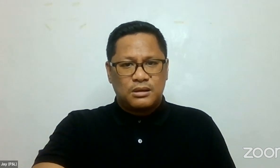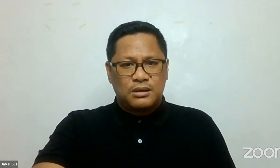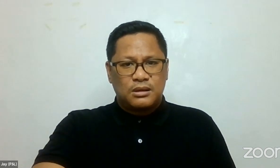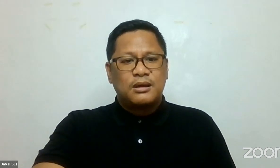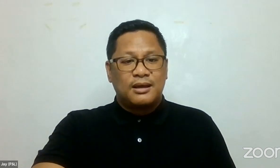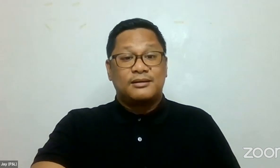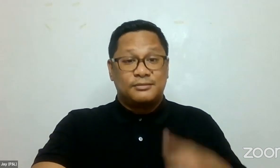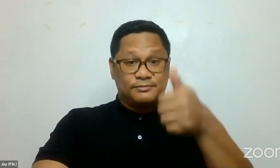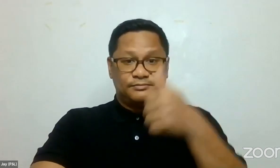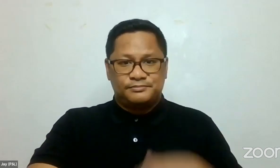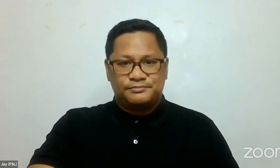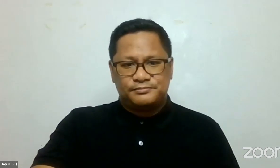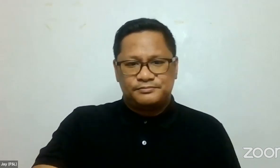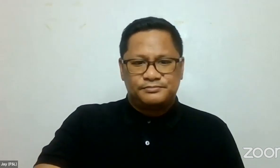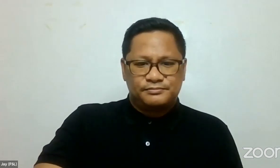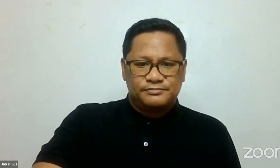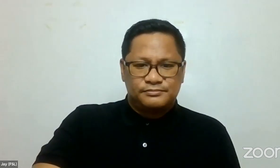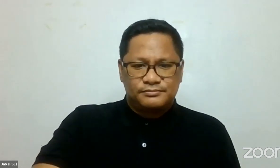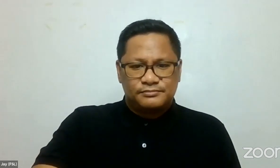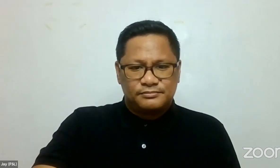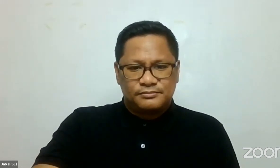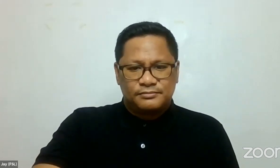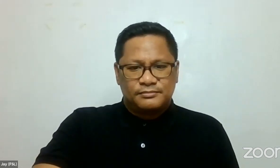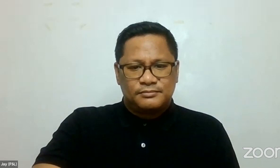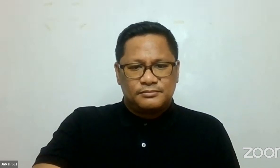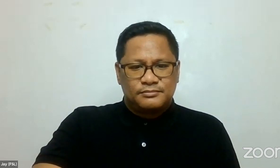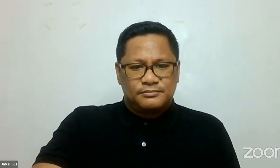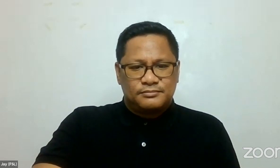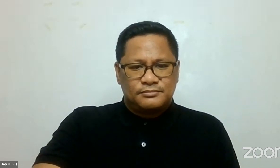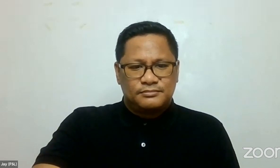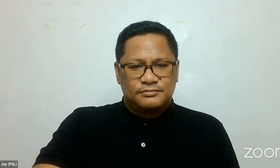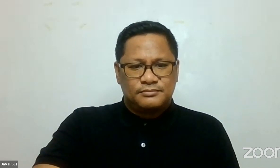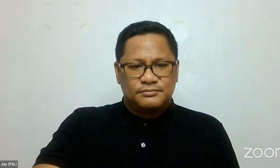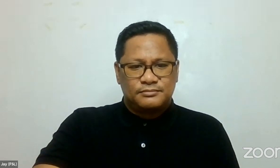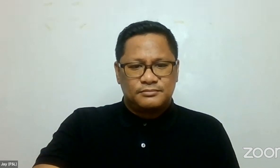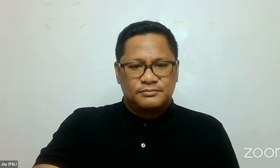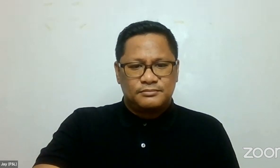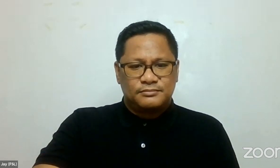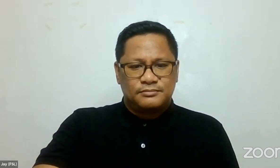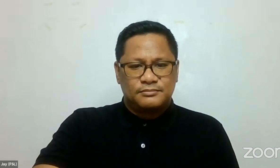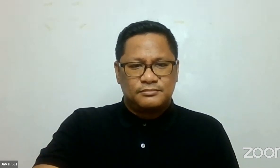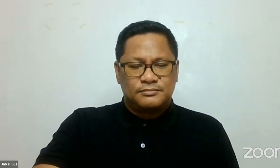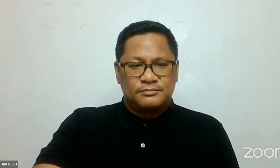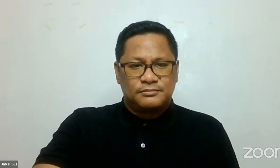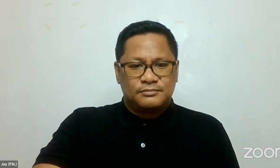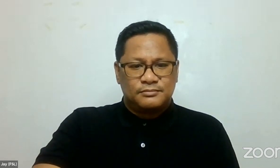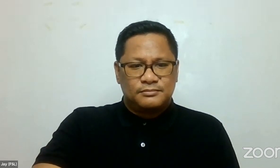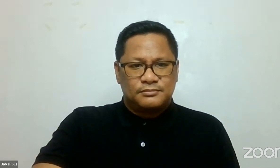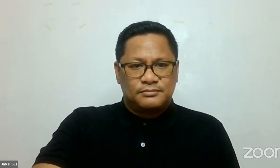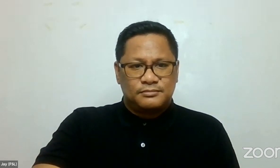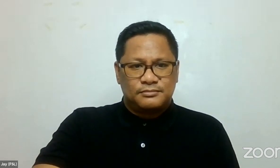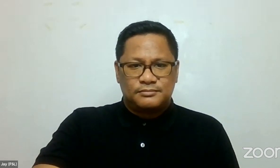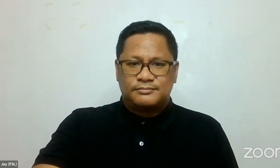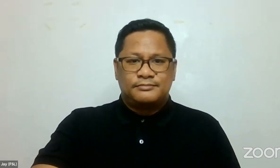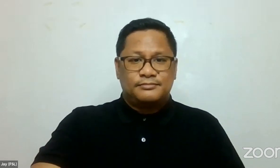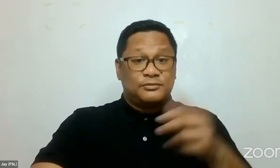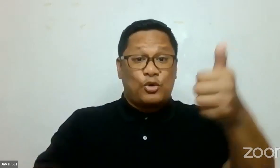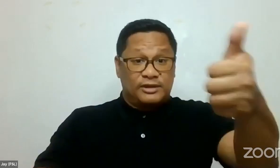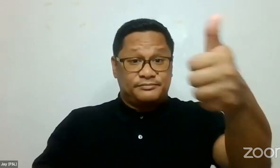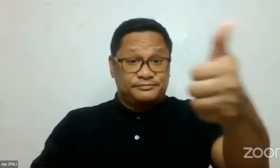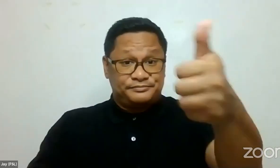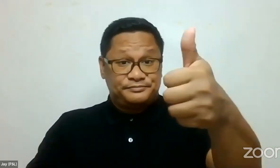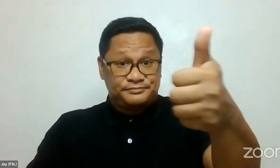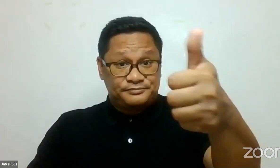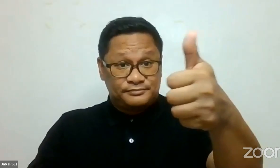all. Ayan, mute all. Ayan. Ako naka-mute ba? Hindi naman